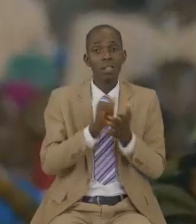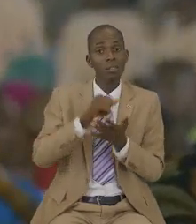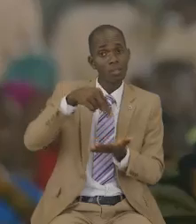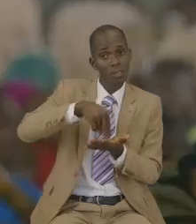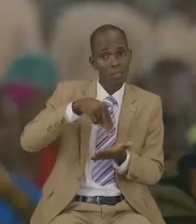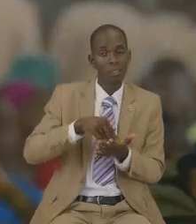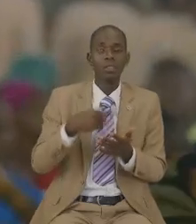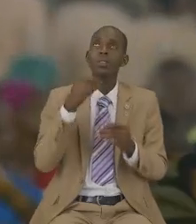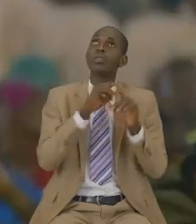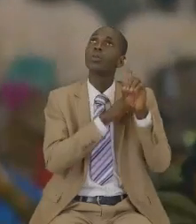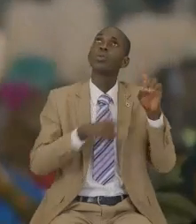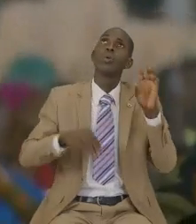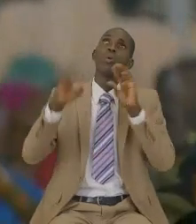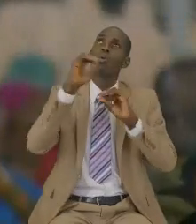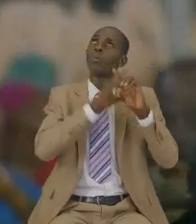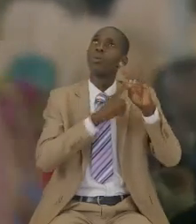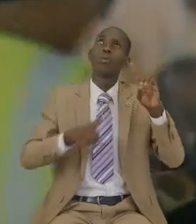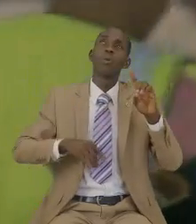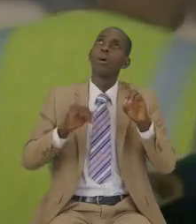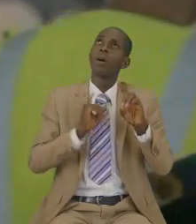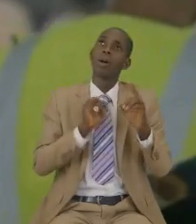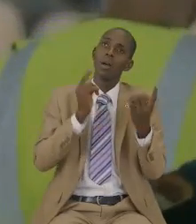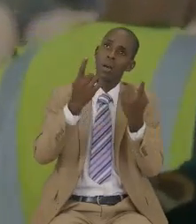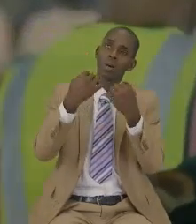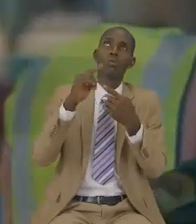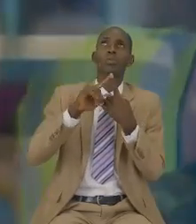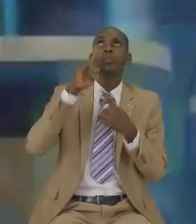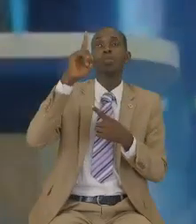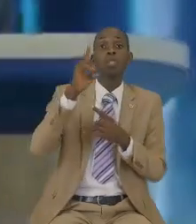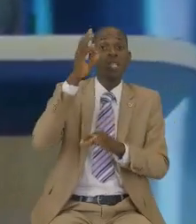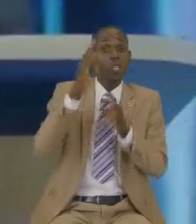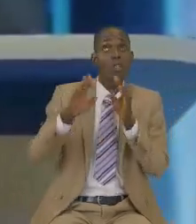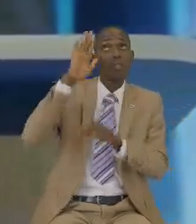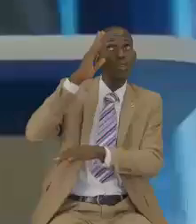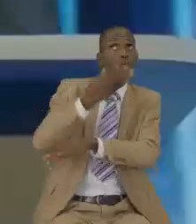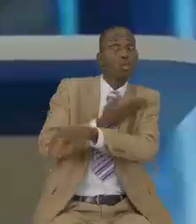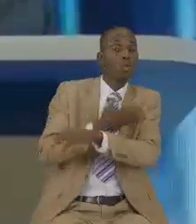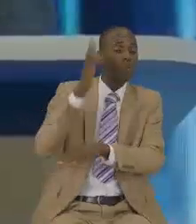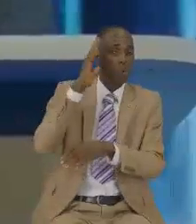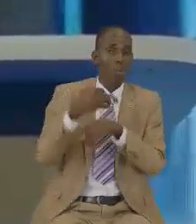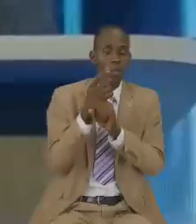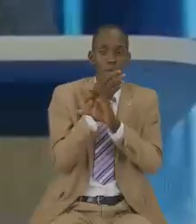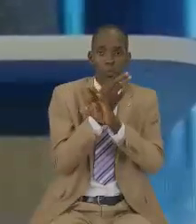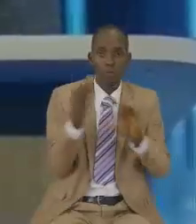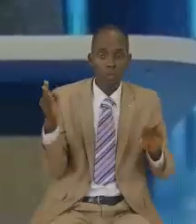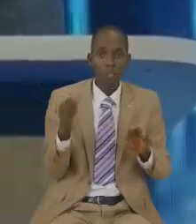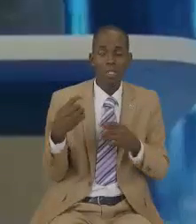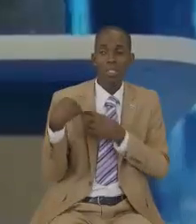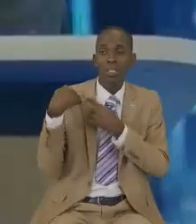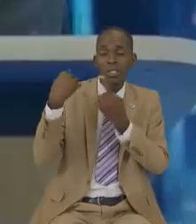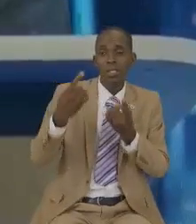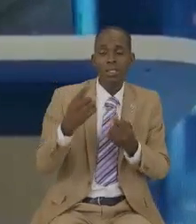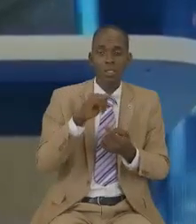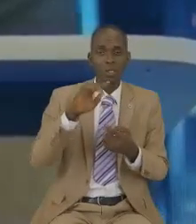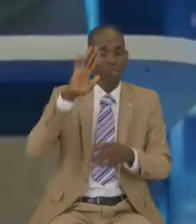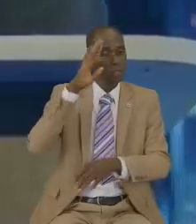shall make you free. When the Son shall make you free. Since the Son makes you free now, you'll